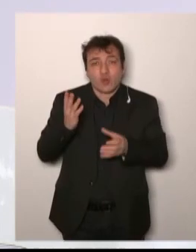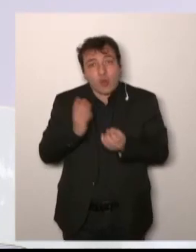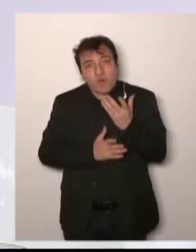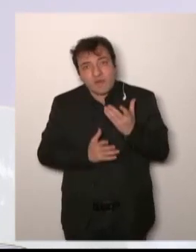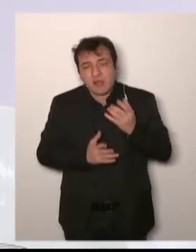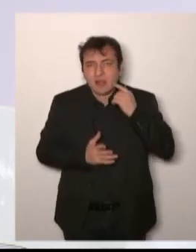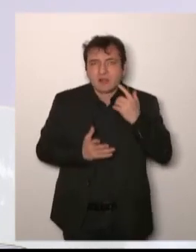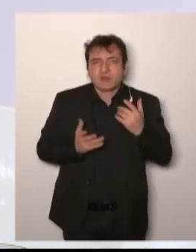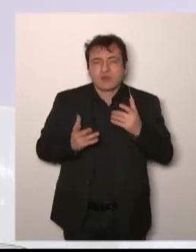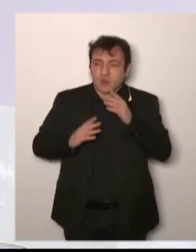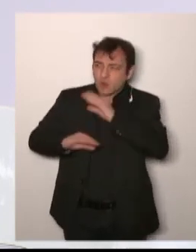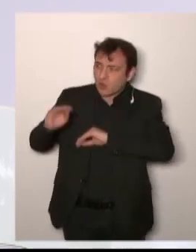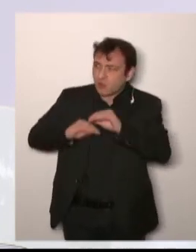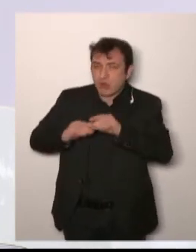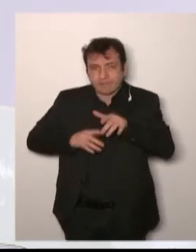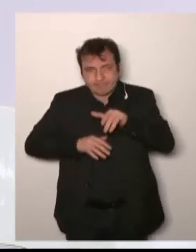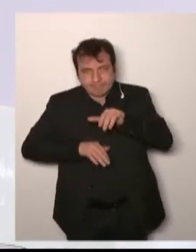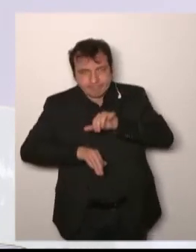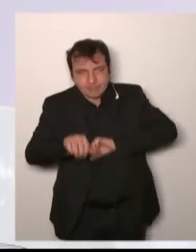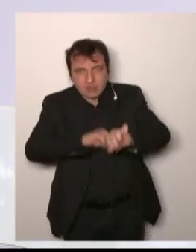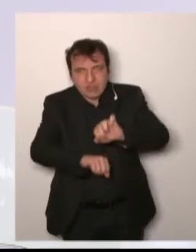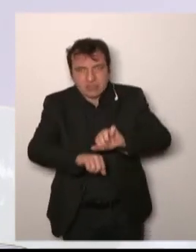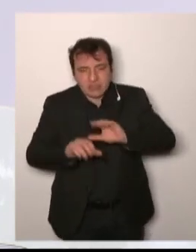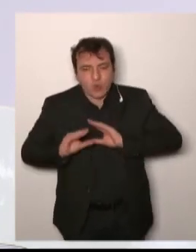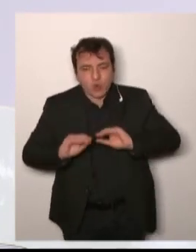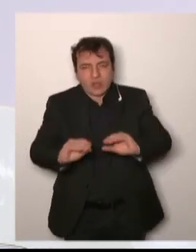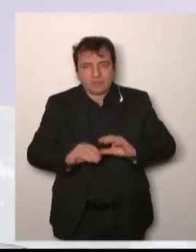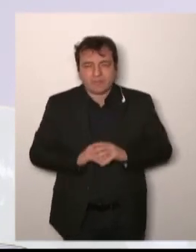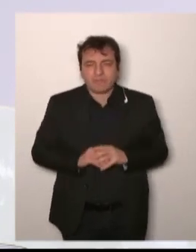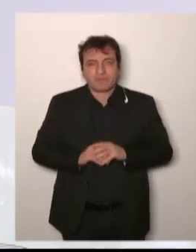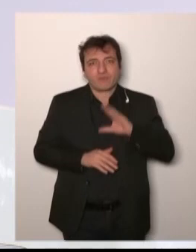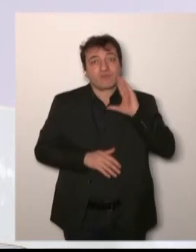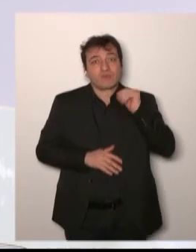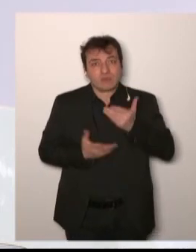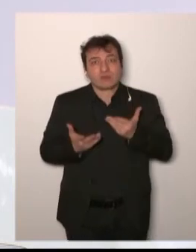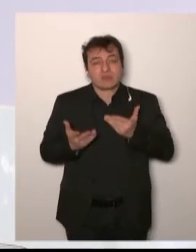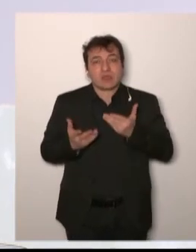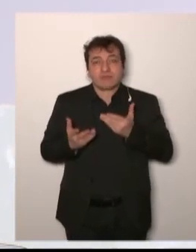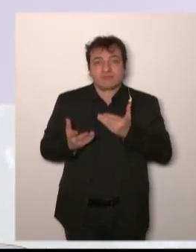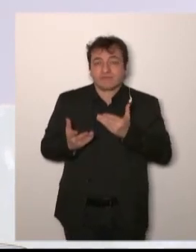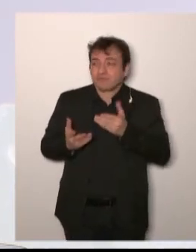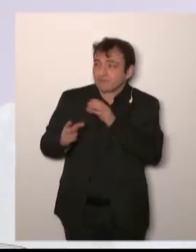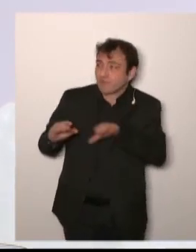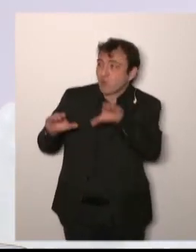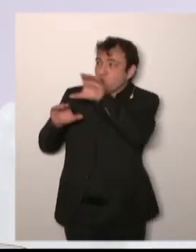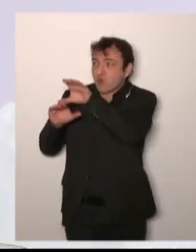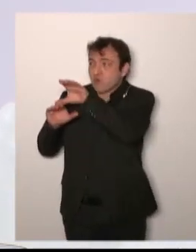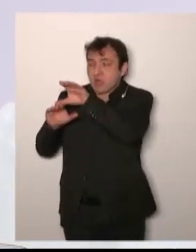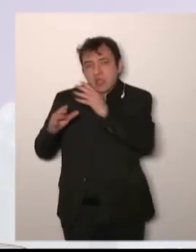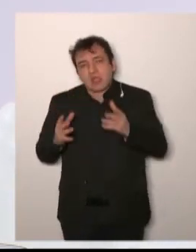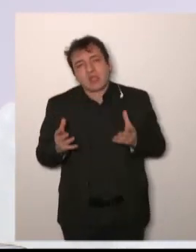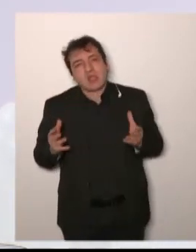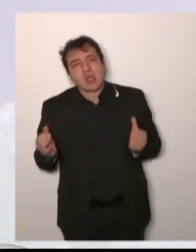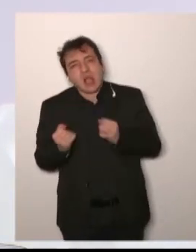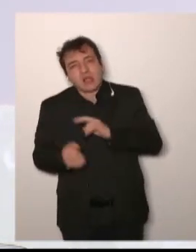Plan. And this is why we are complementing each other's actions and objectives, and therefore we are going beyond